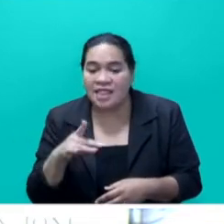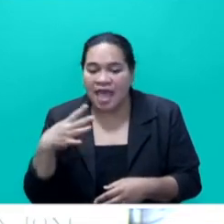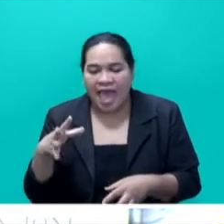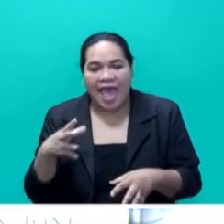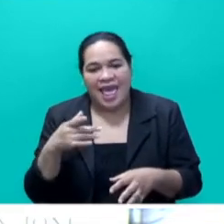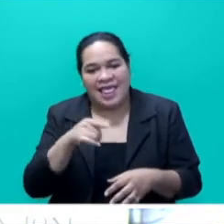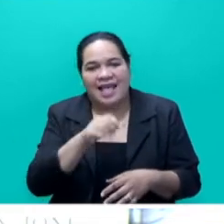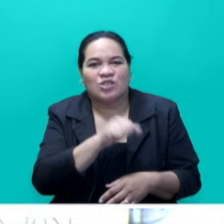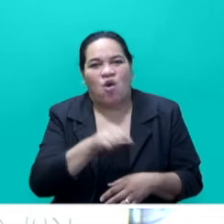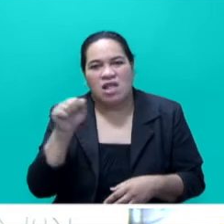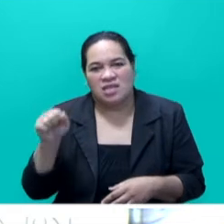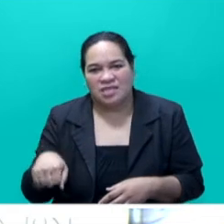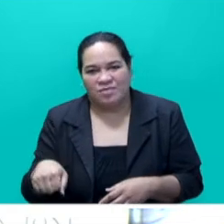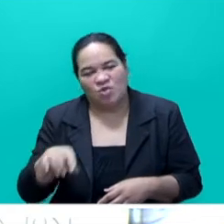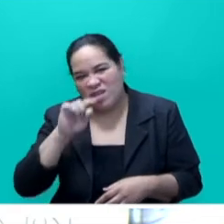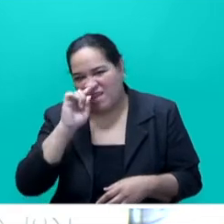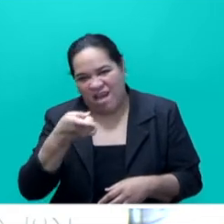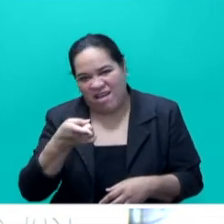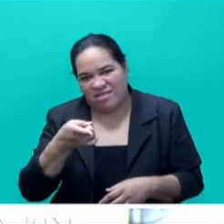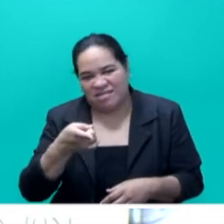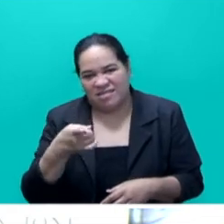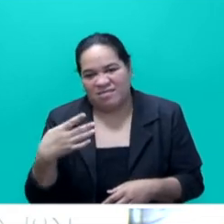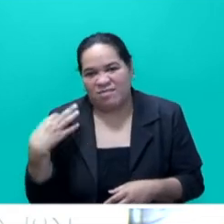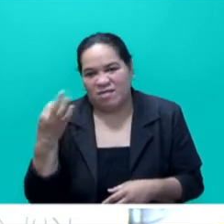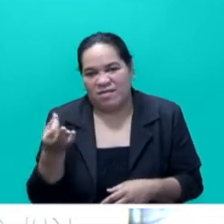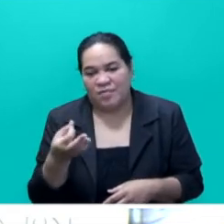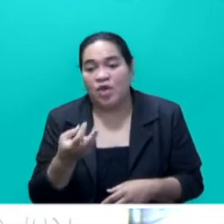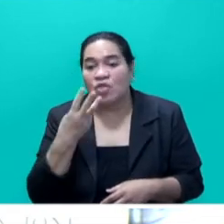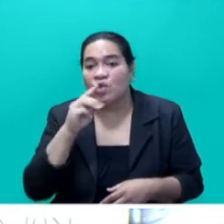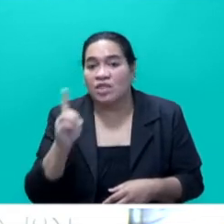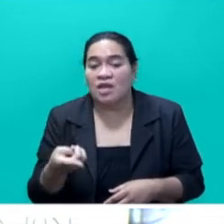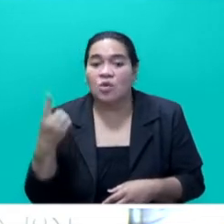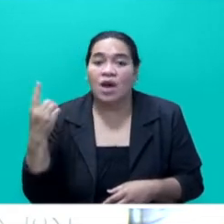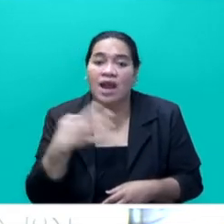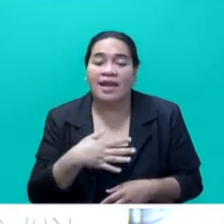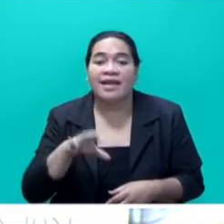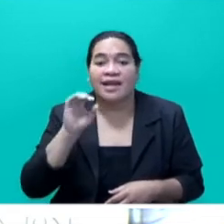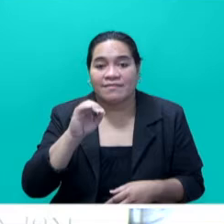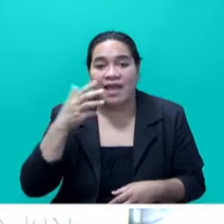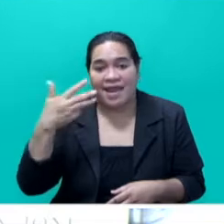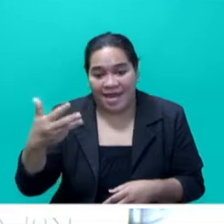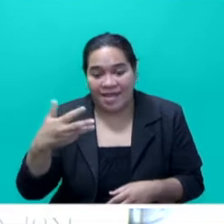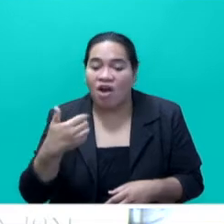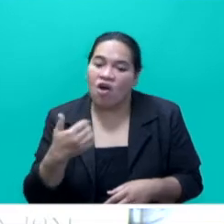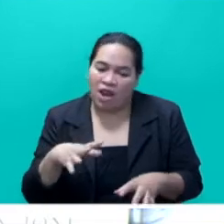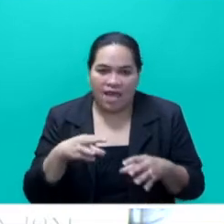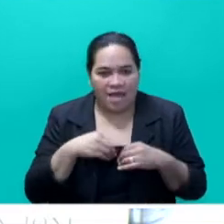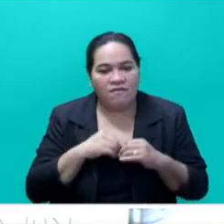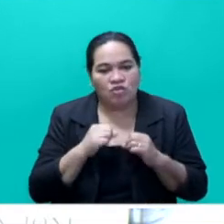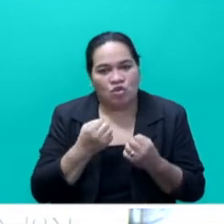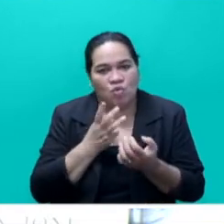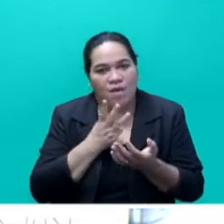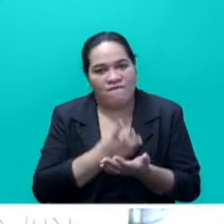toppers allowance. They weren't eligible. There were about 3,109 who were already receiving social welfare